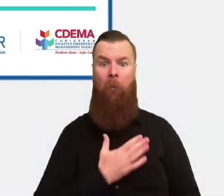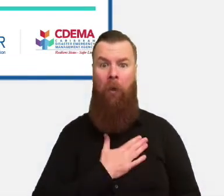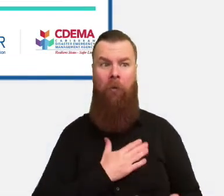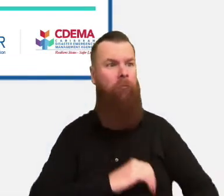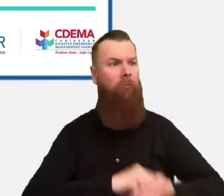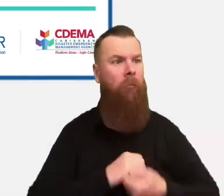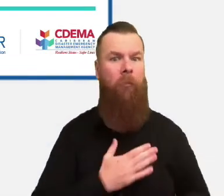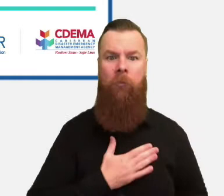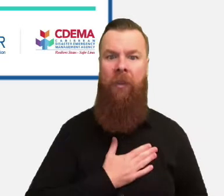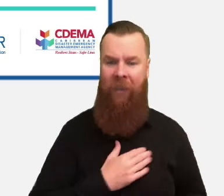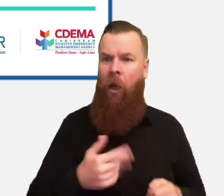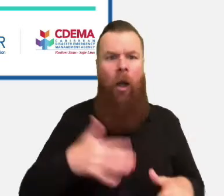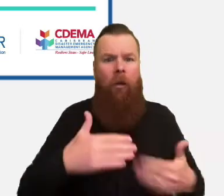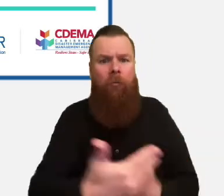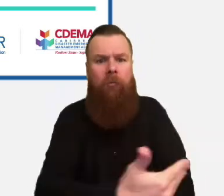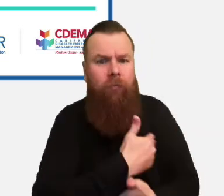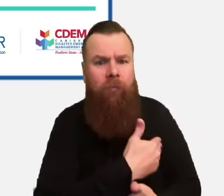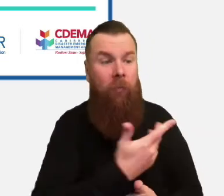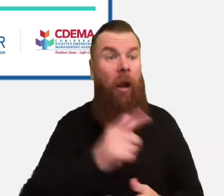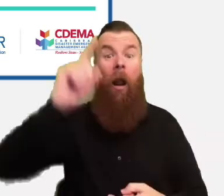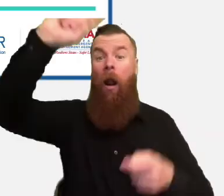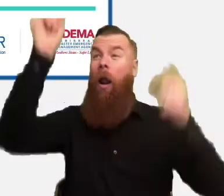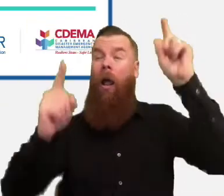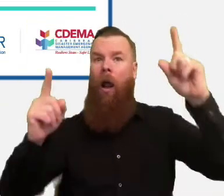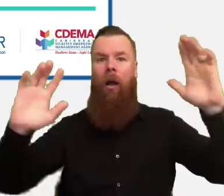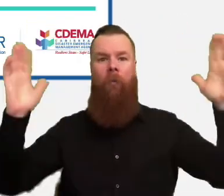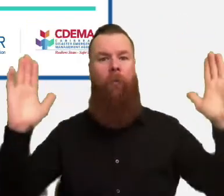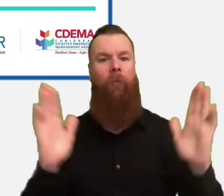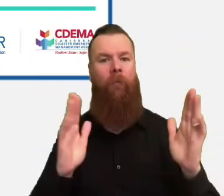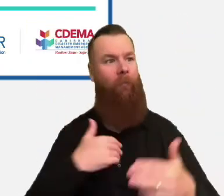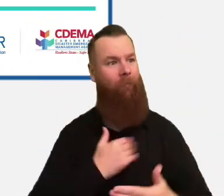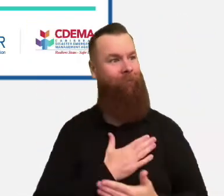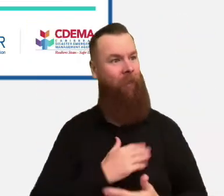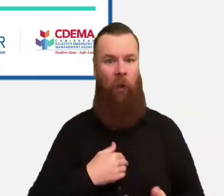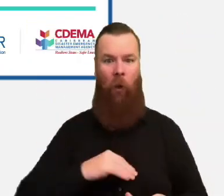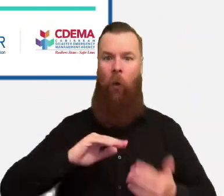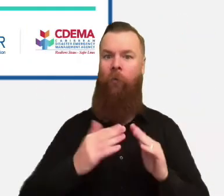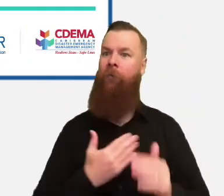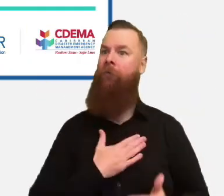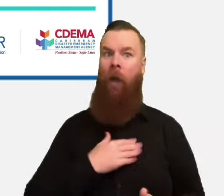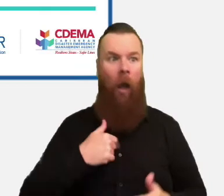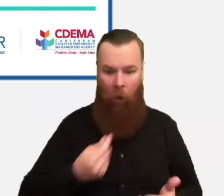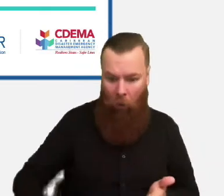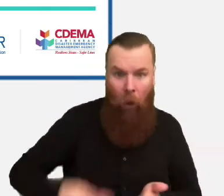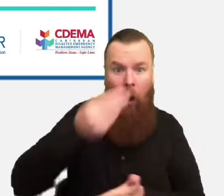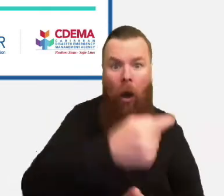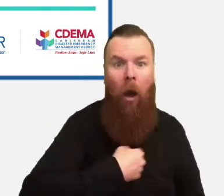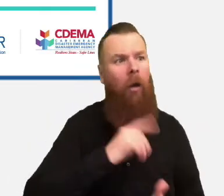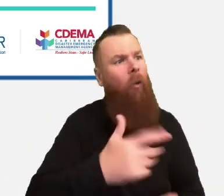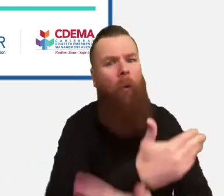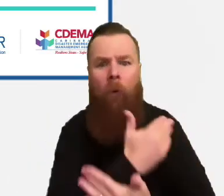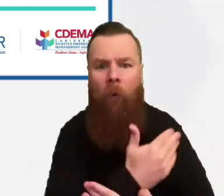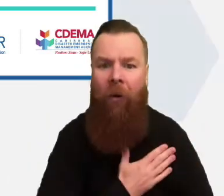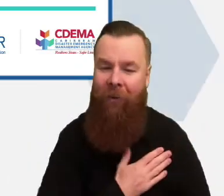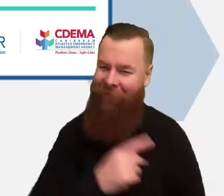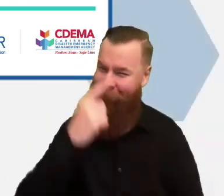you then have a more provision of critical services, which is our aim. So that's the